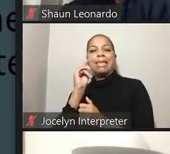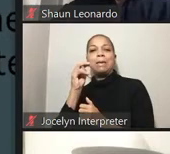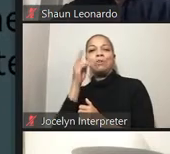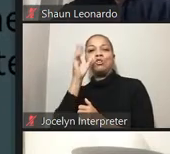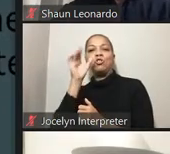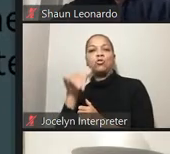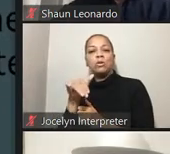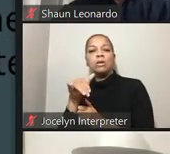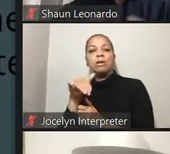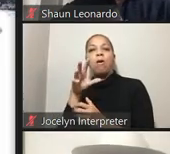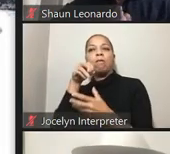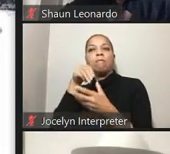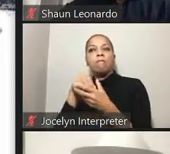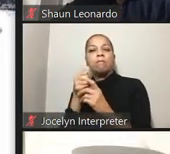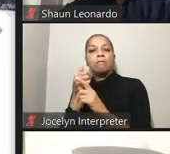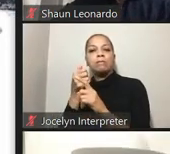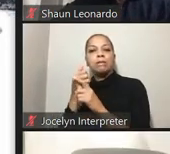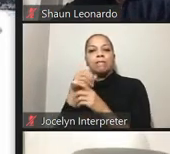of interruption.